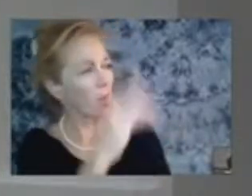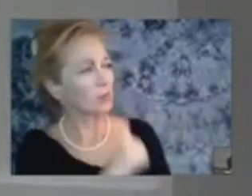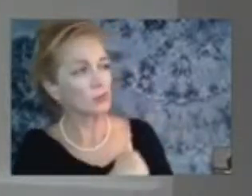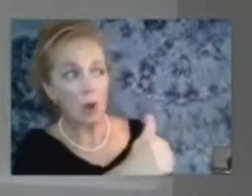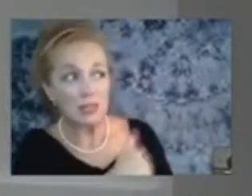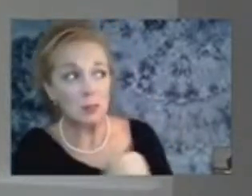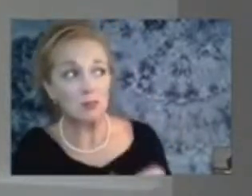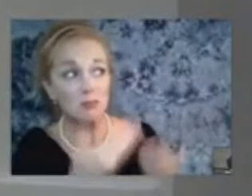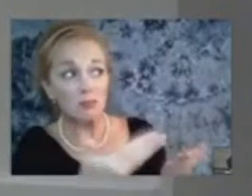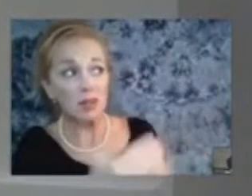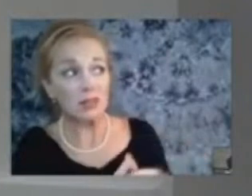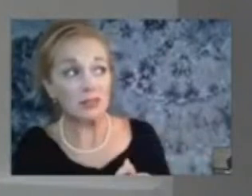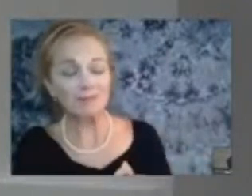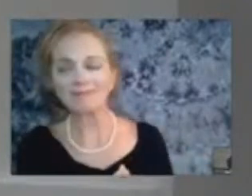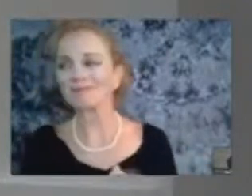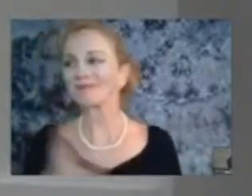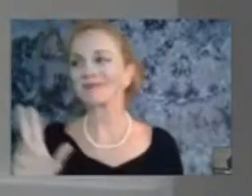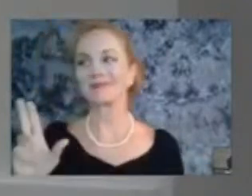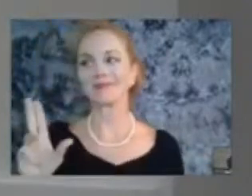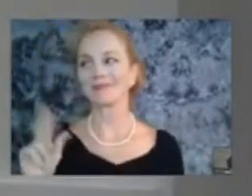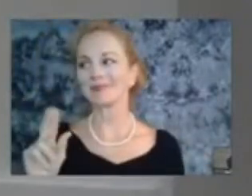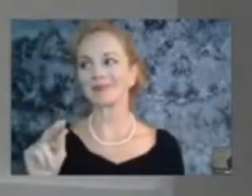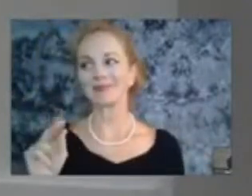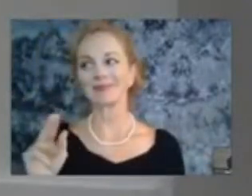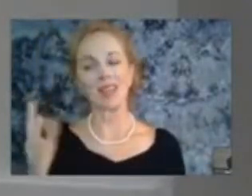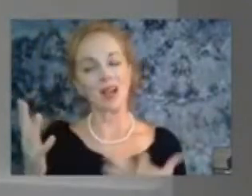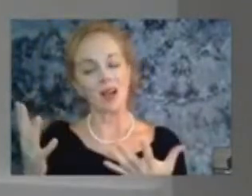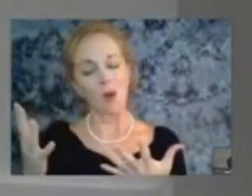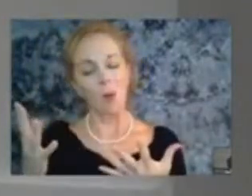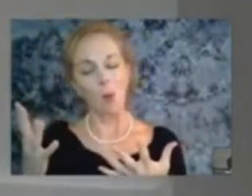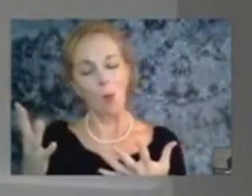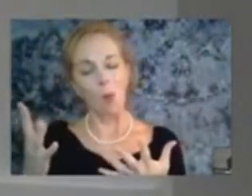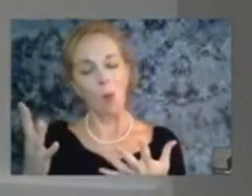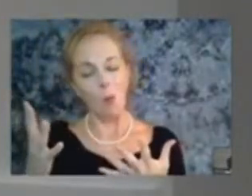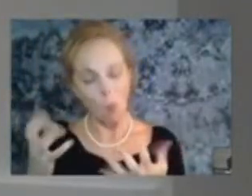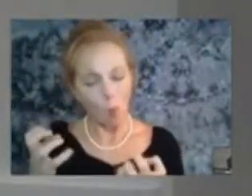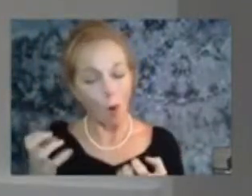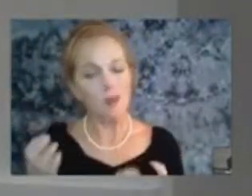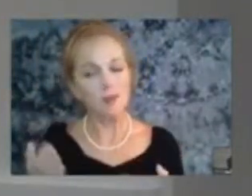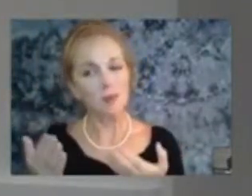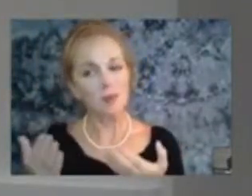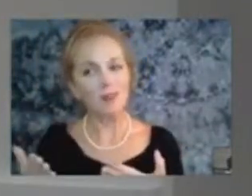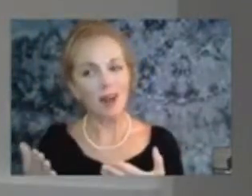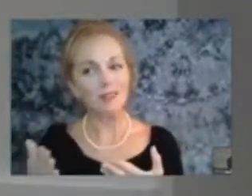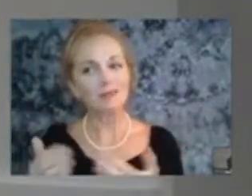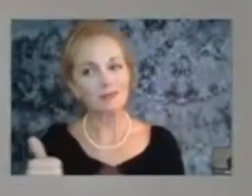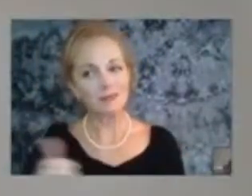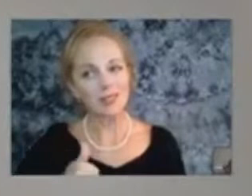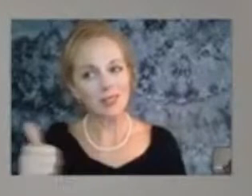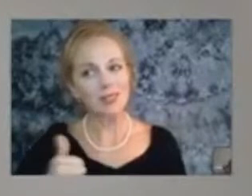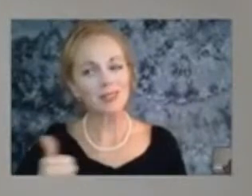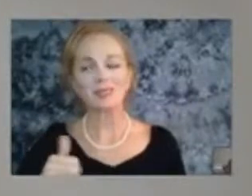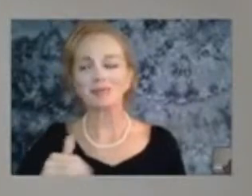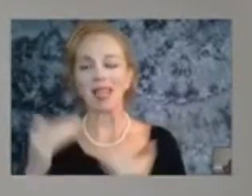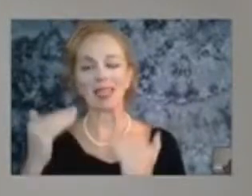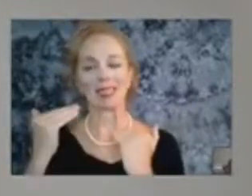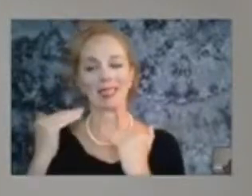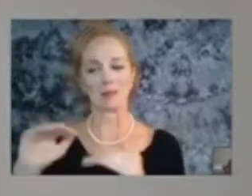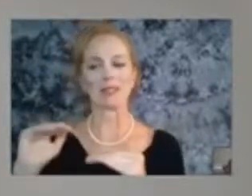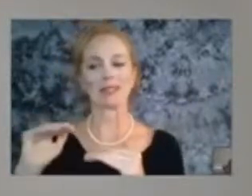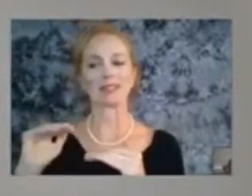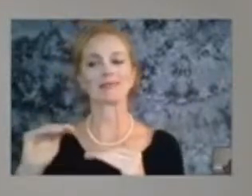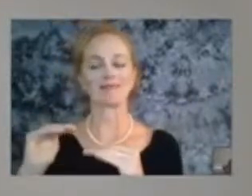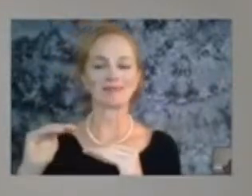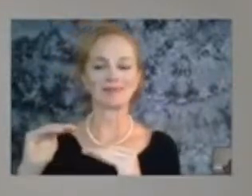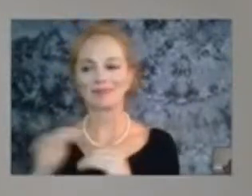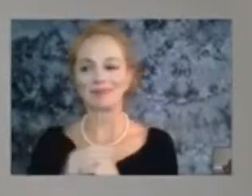it will not. As much as we wanted to make this the complete package, we are just limited in our capacity in order to make that type of system